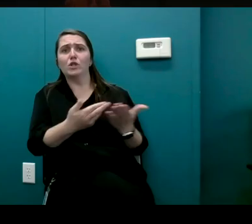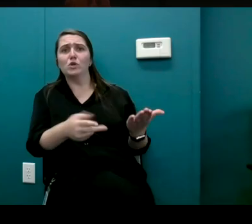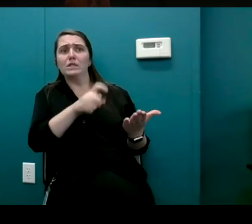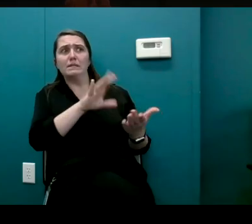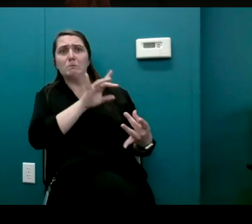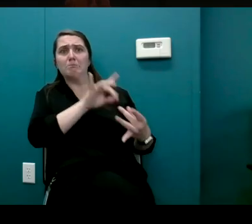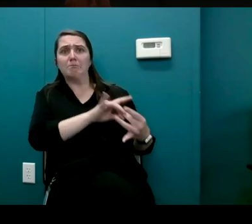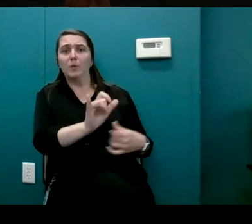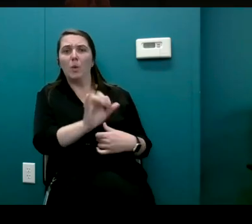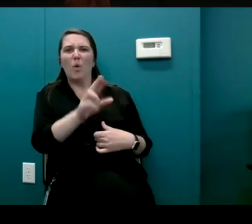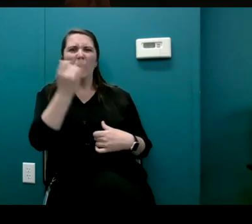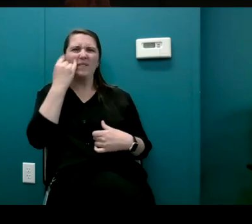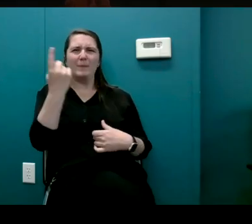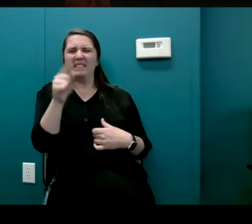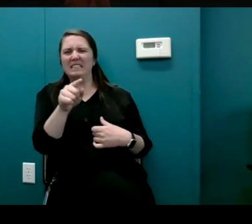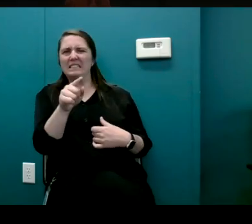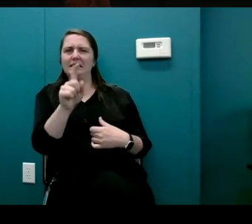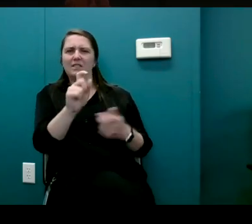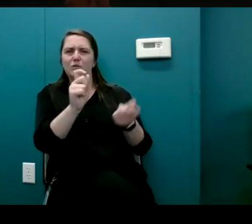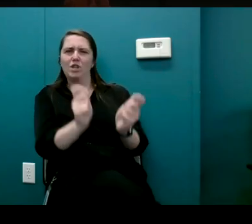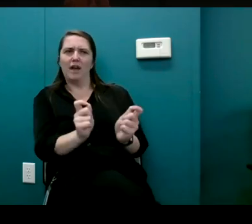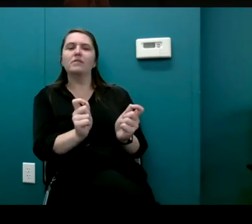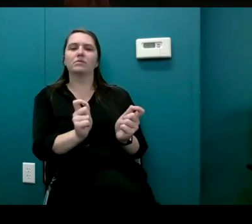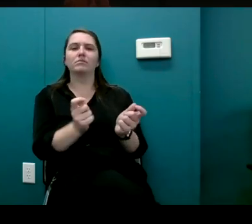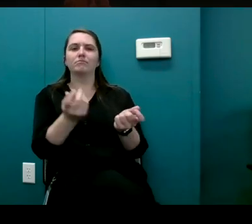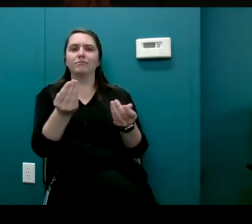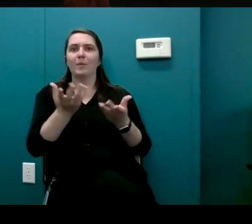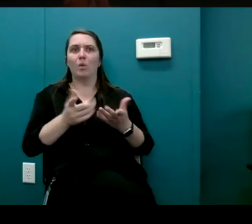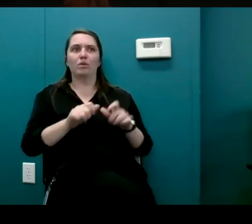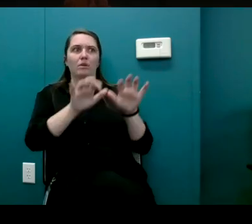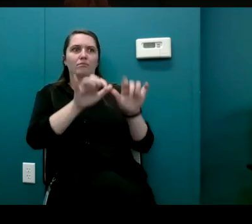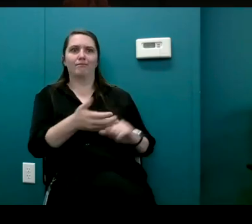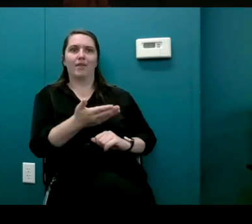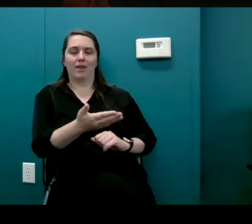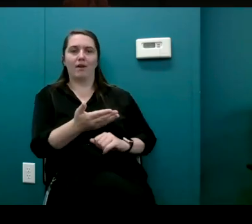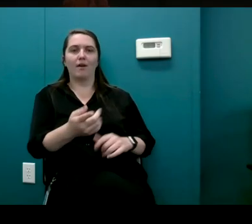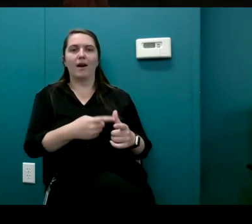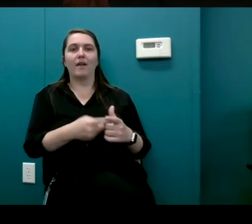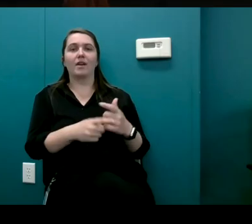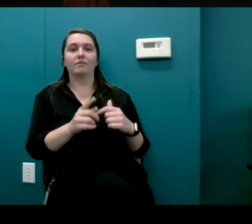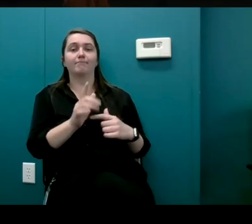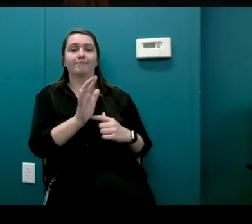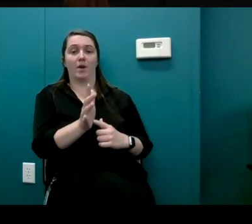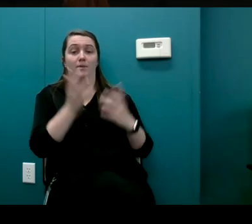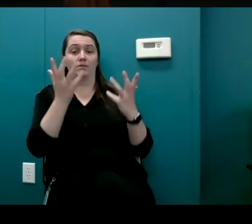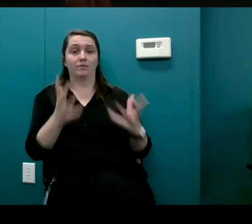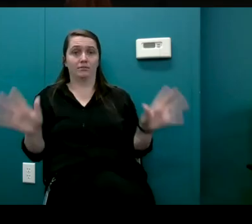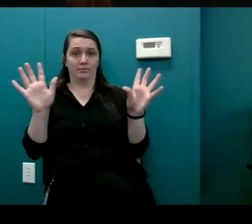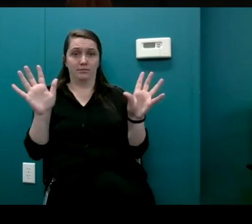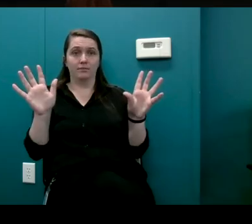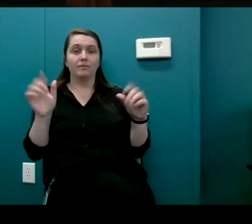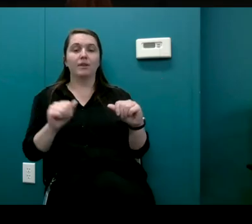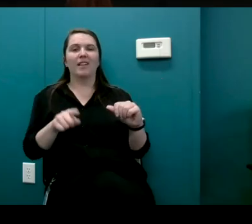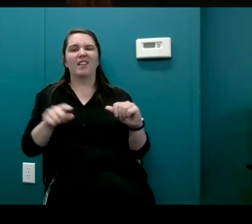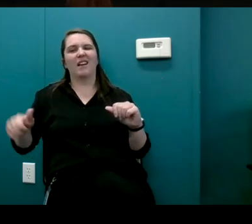there's anything that we want to modify on this resource, so we'll do 5 minutes for that. And then when we're done, this is